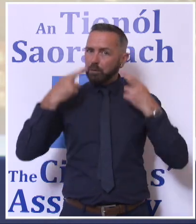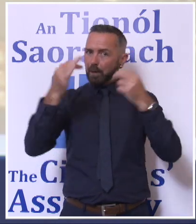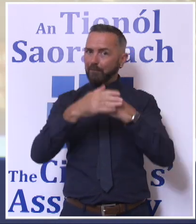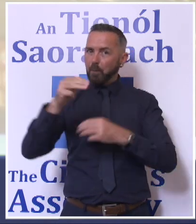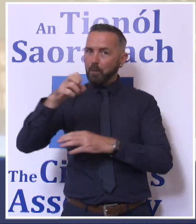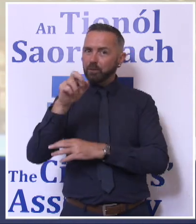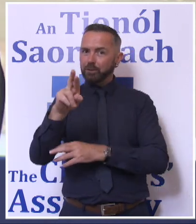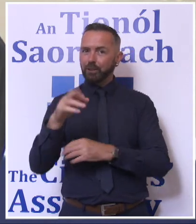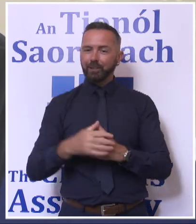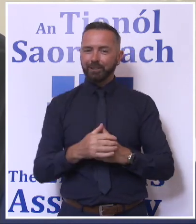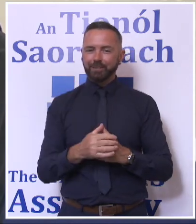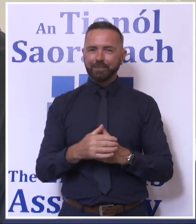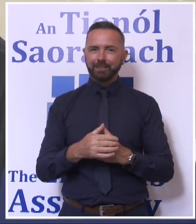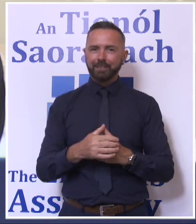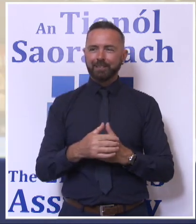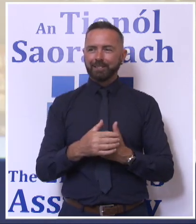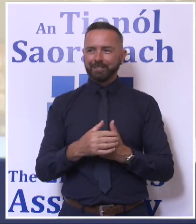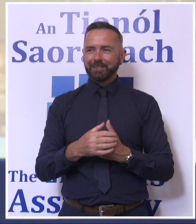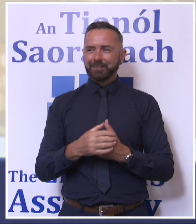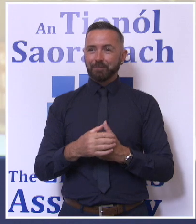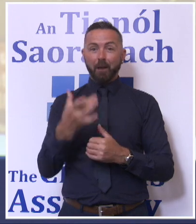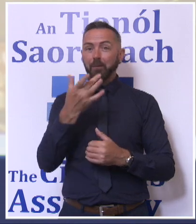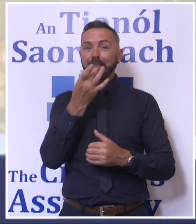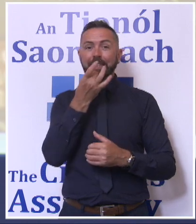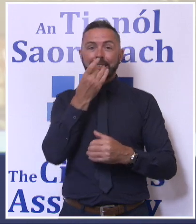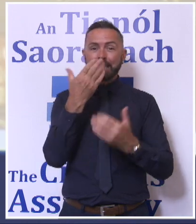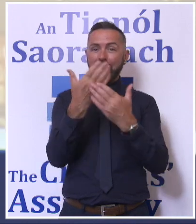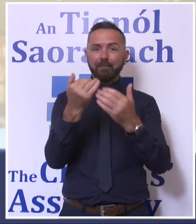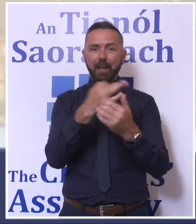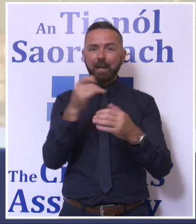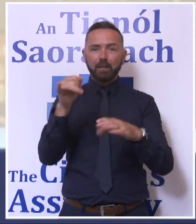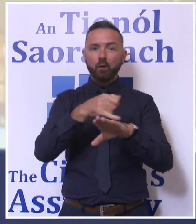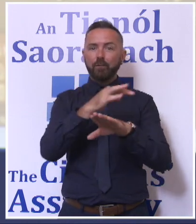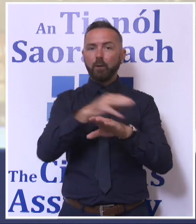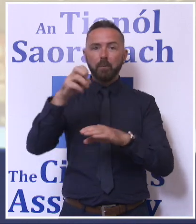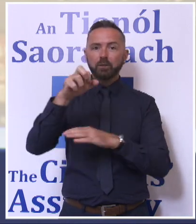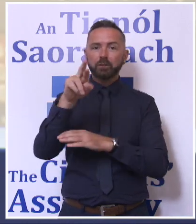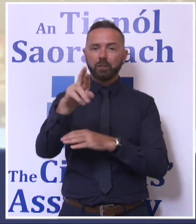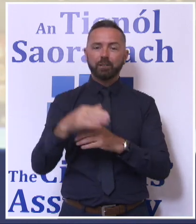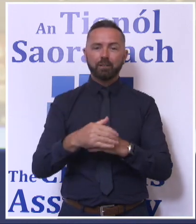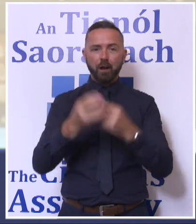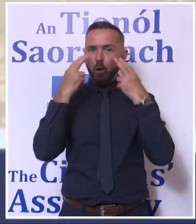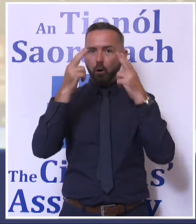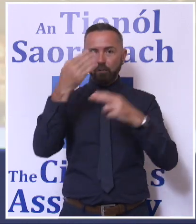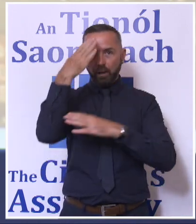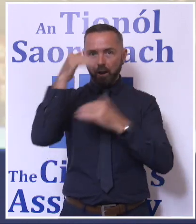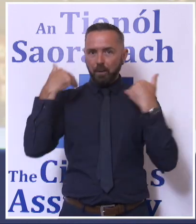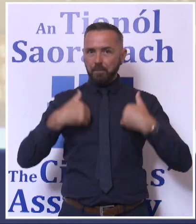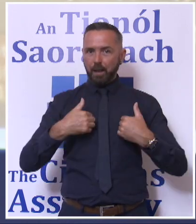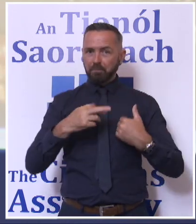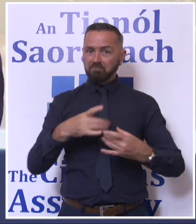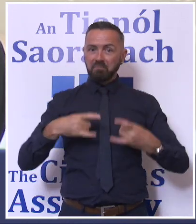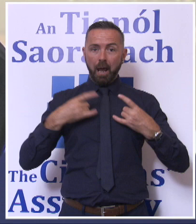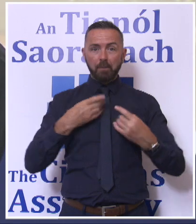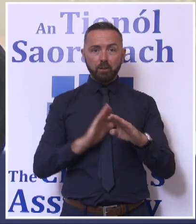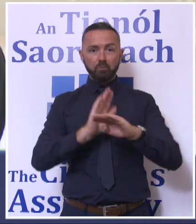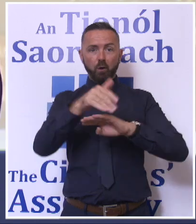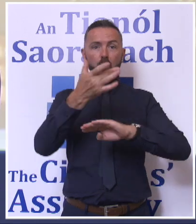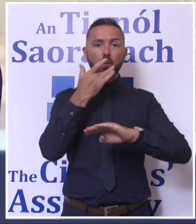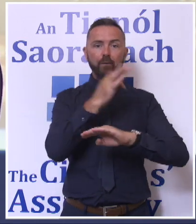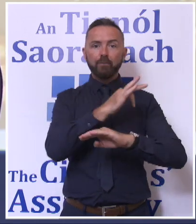people looking in this morning. Our briefing material, we hope, is of the highest quality.